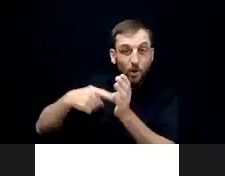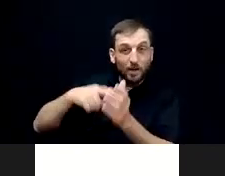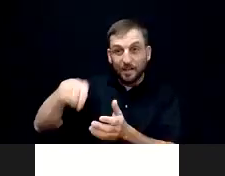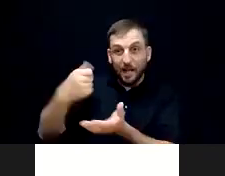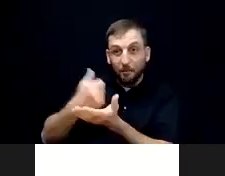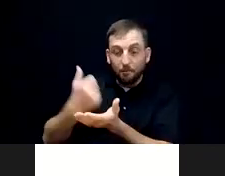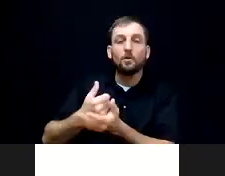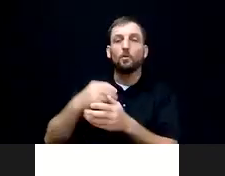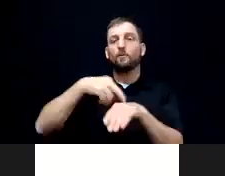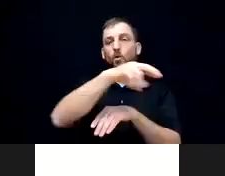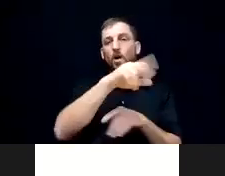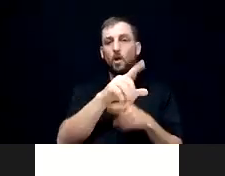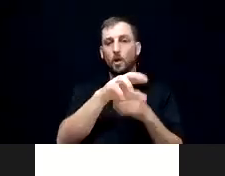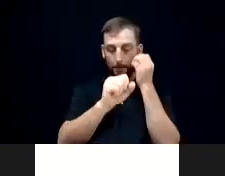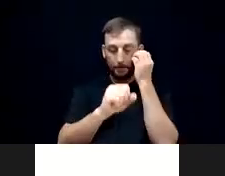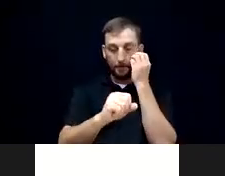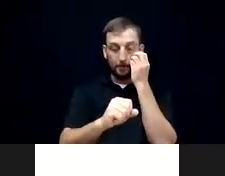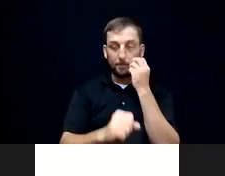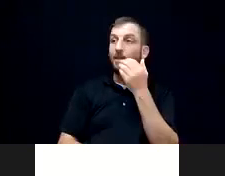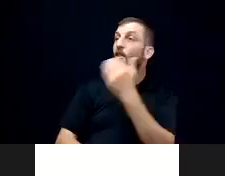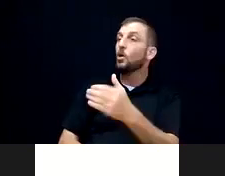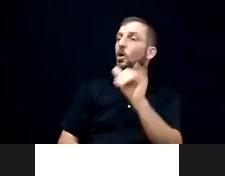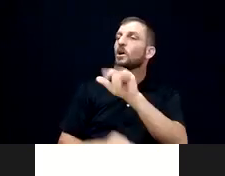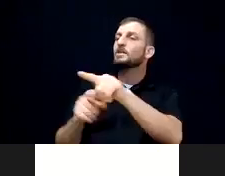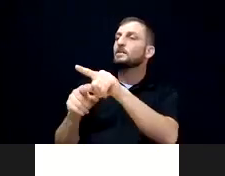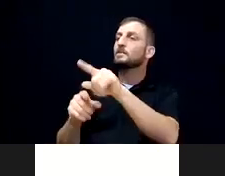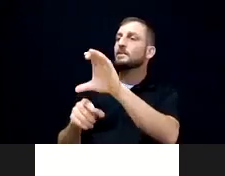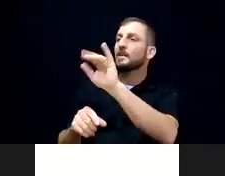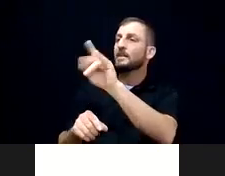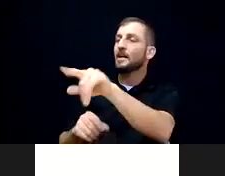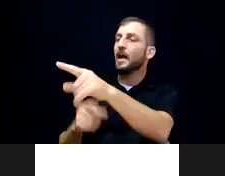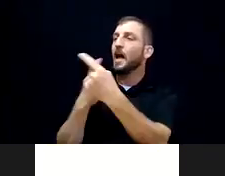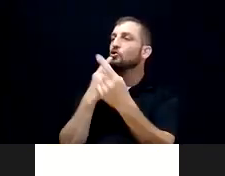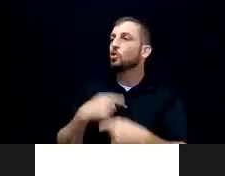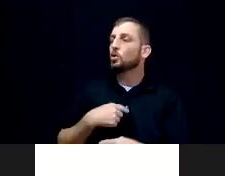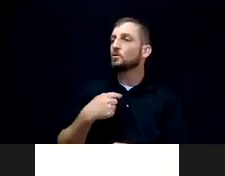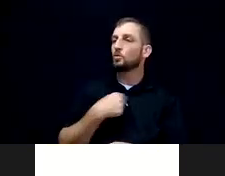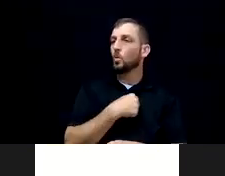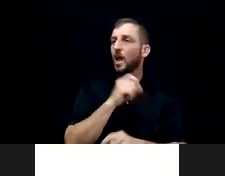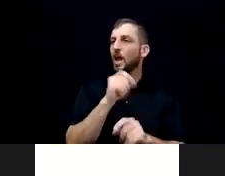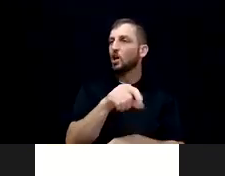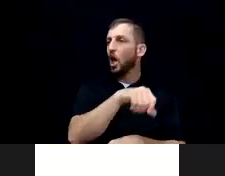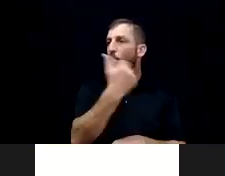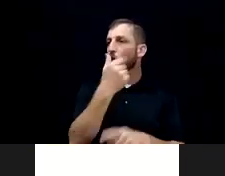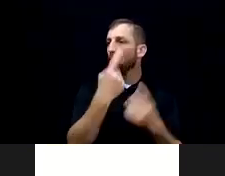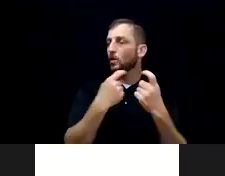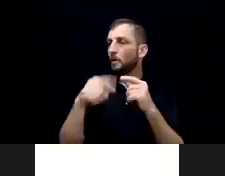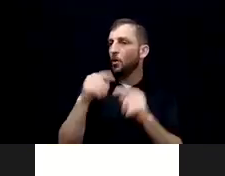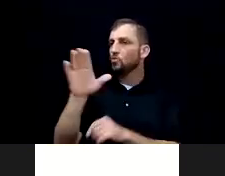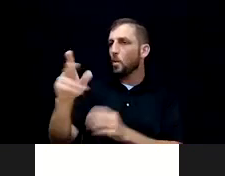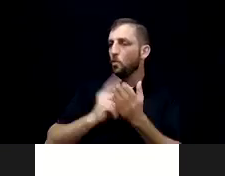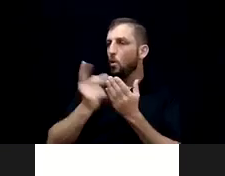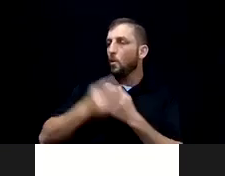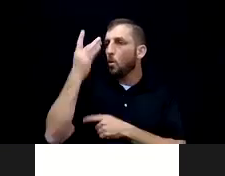Thank you. And Cindy, can you also answer the question that we were asking earlier about your program? Why